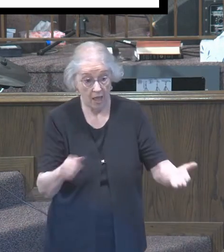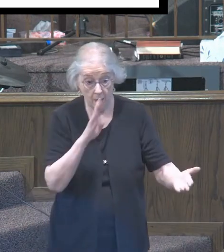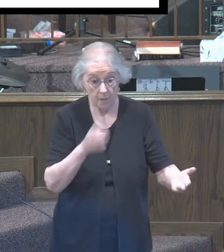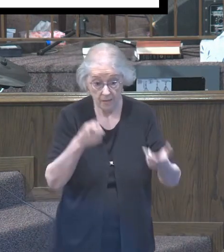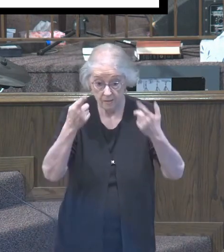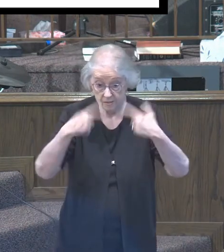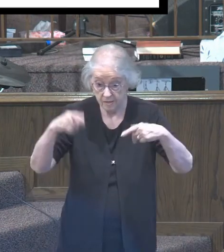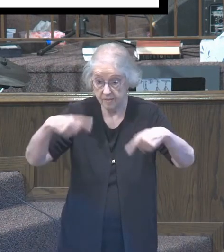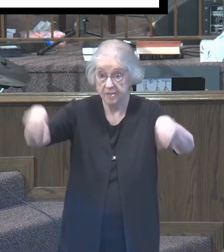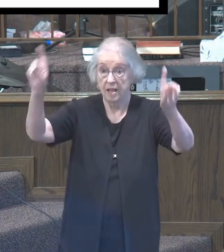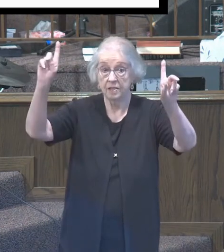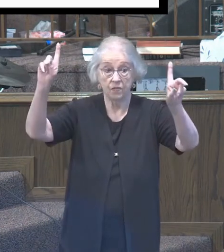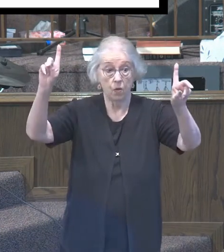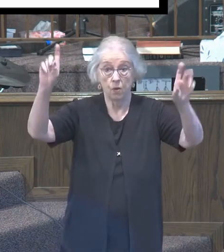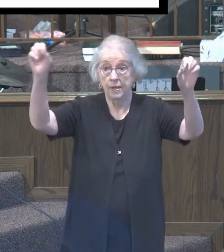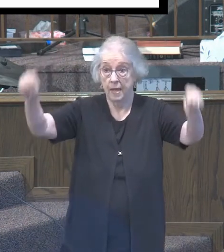yes, yes.